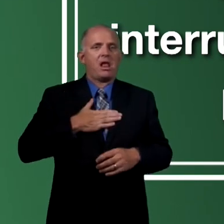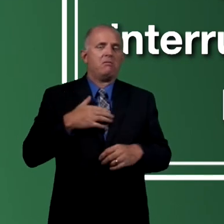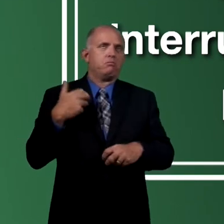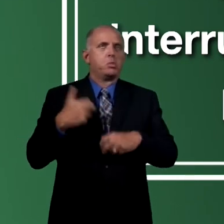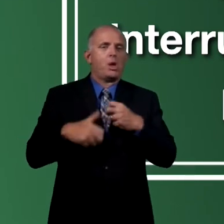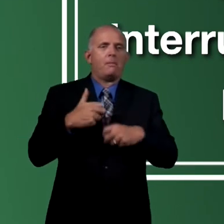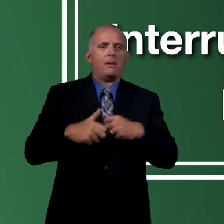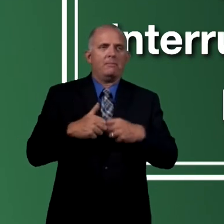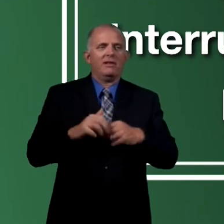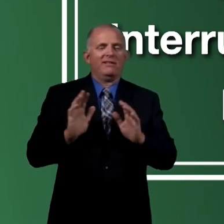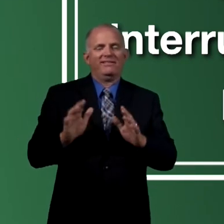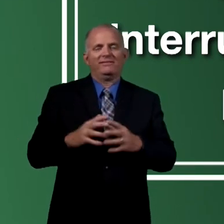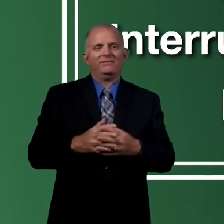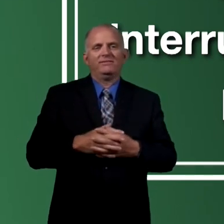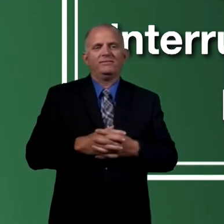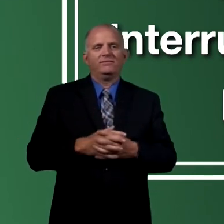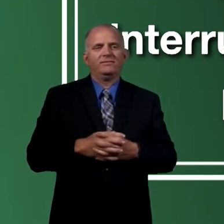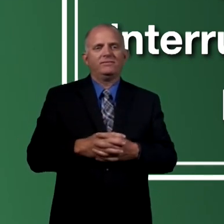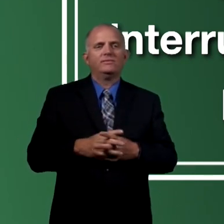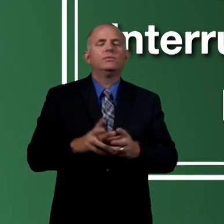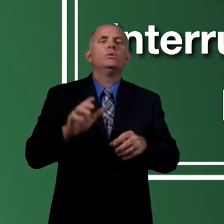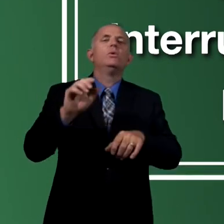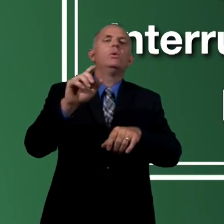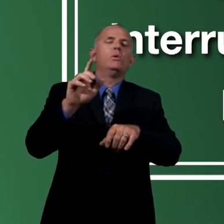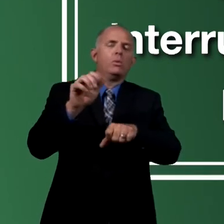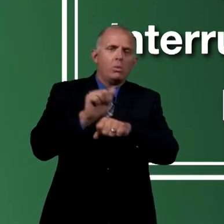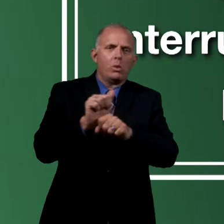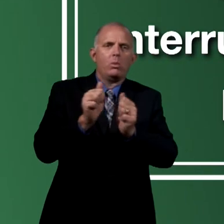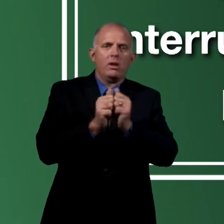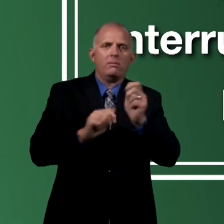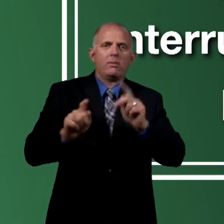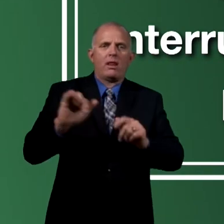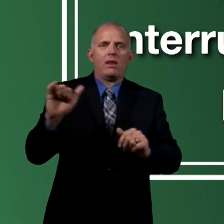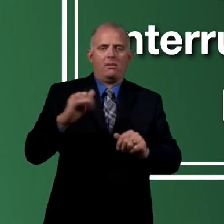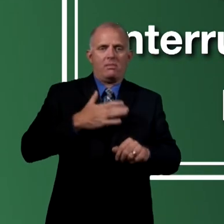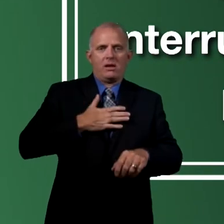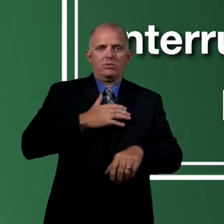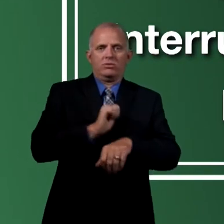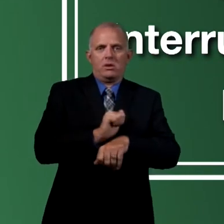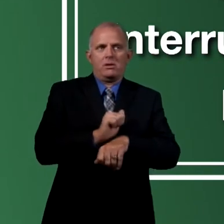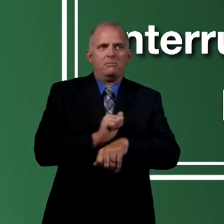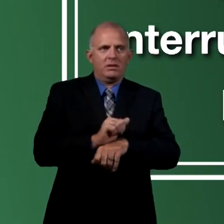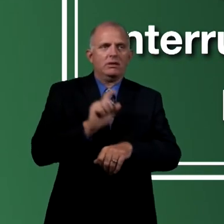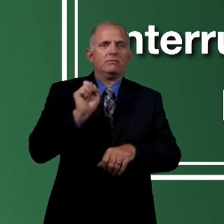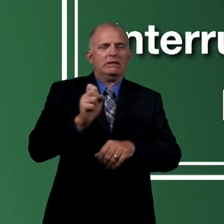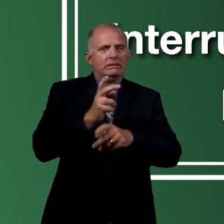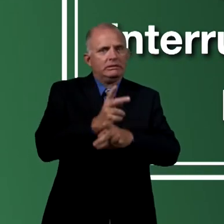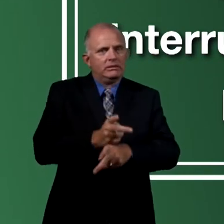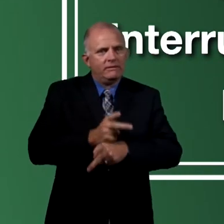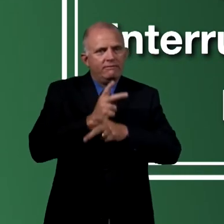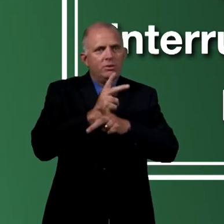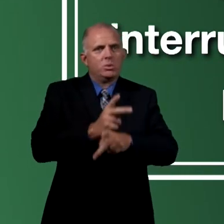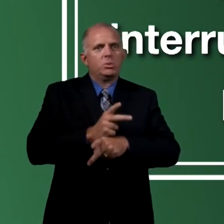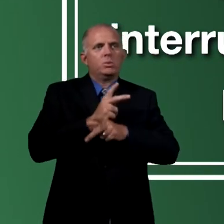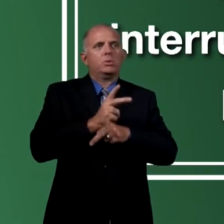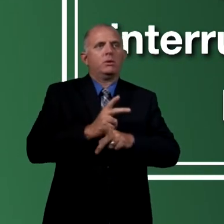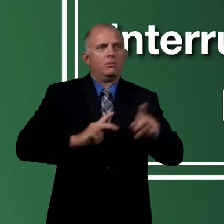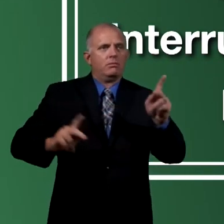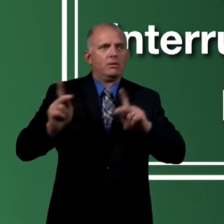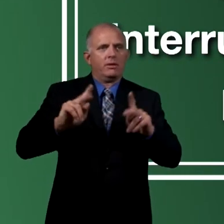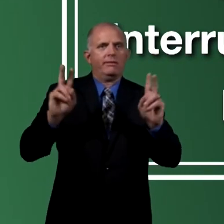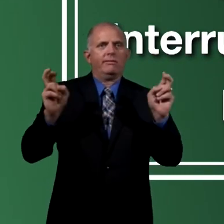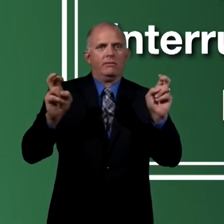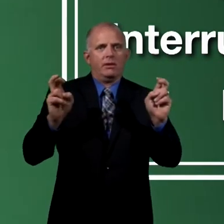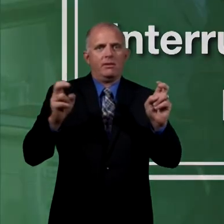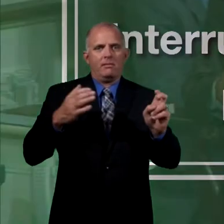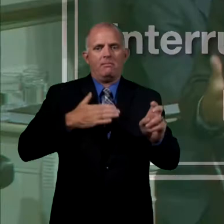You know, working with people is supposed to be what I do. But if I'm not careful, people can be the interruption.